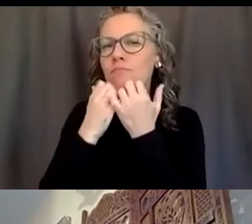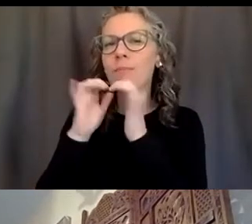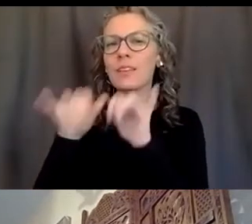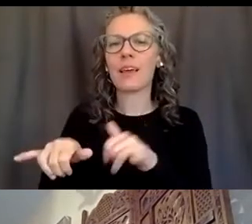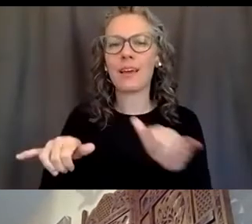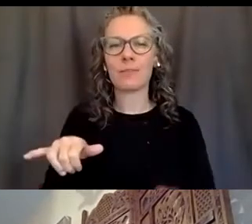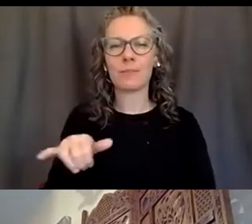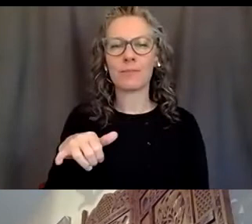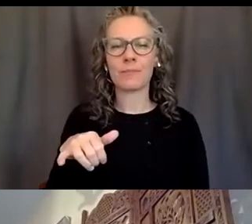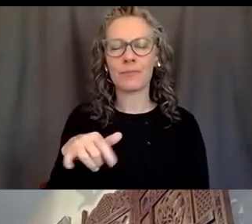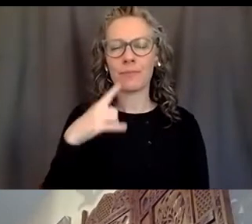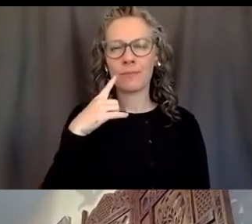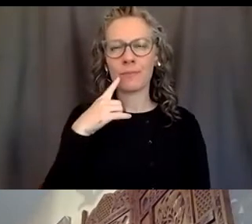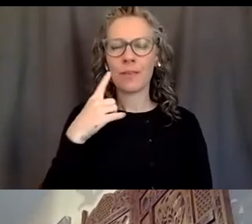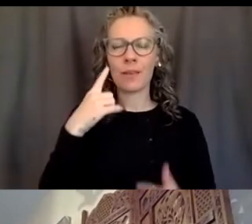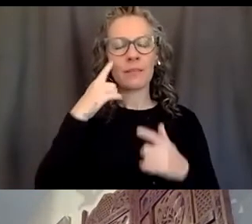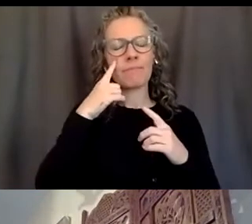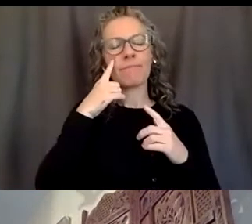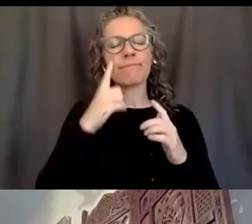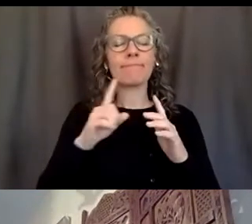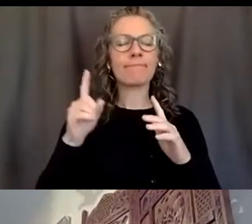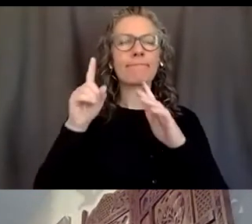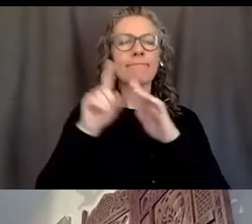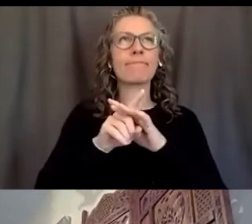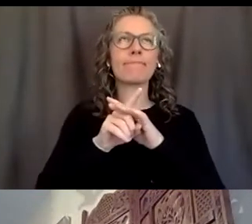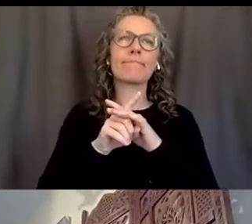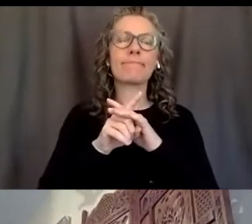what I'm reminded of is that in the